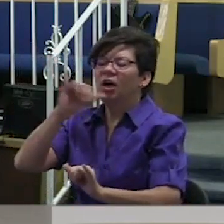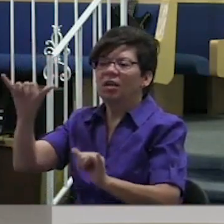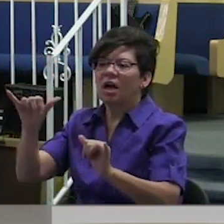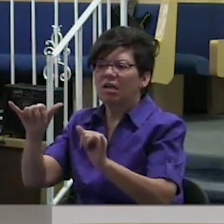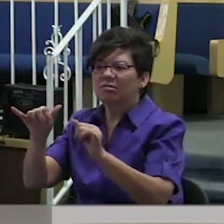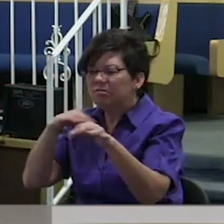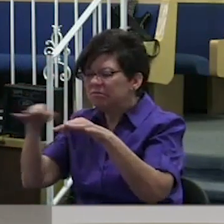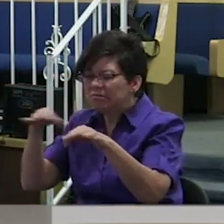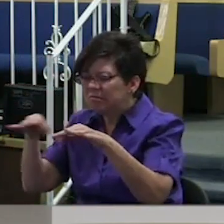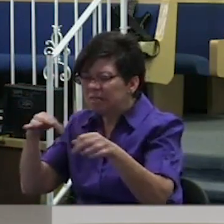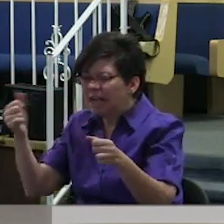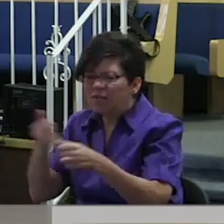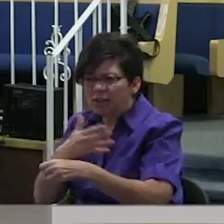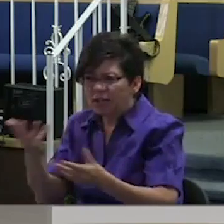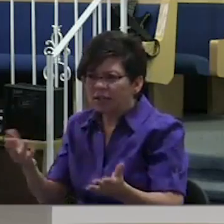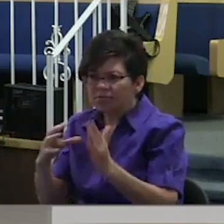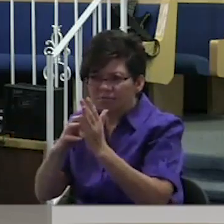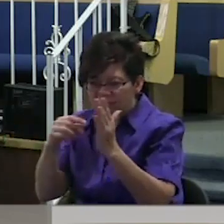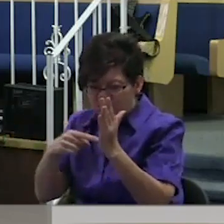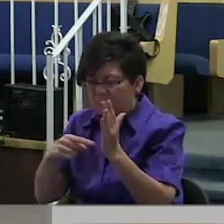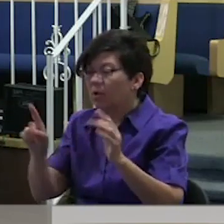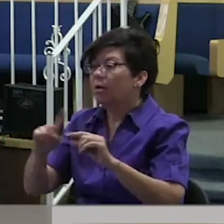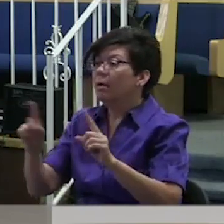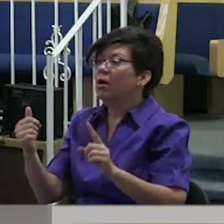down. But